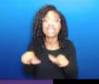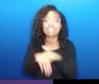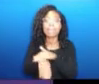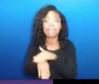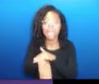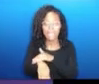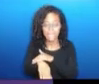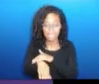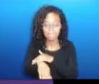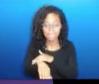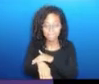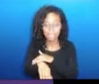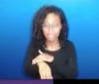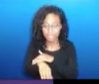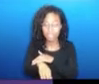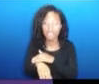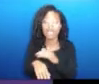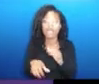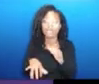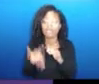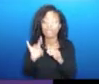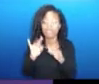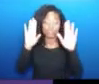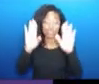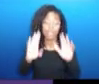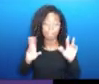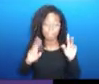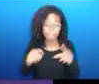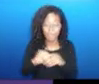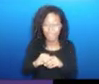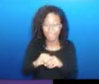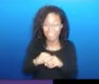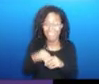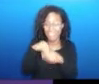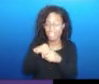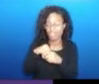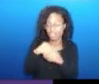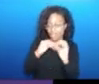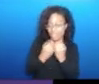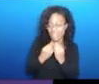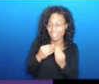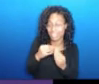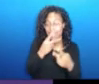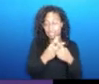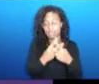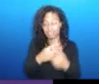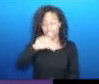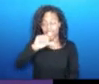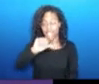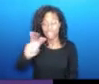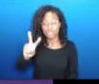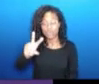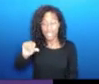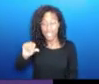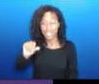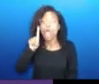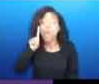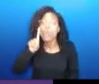people and organizations. And A2A, we use A2A11Y,